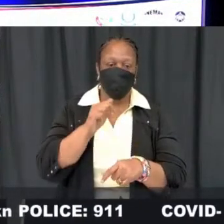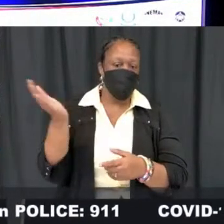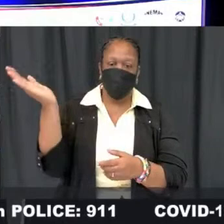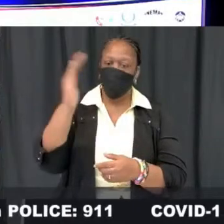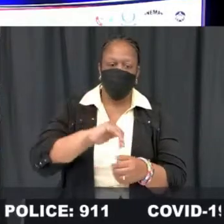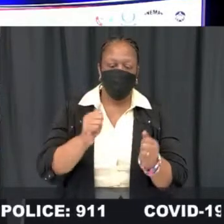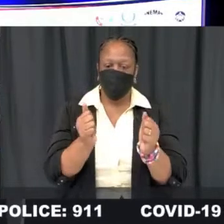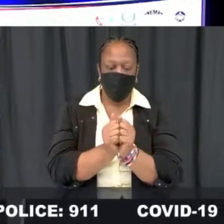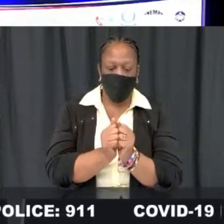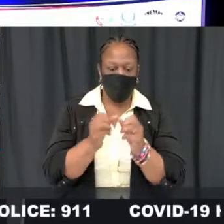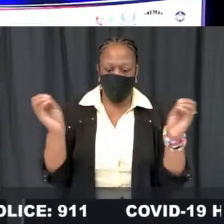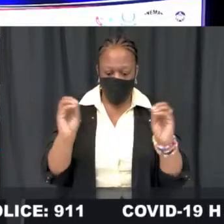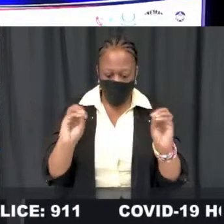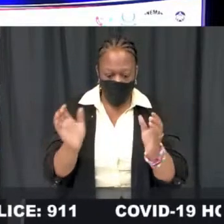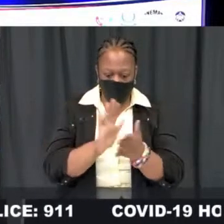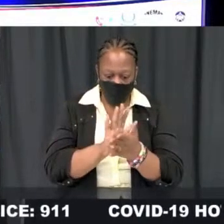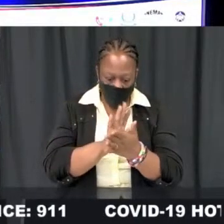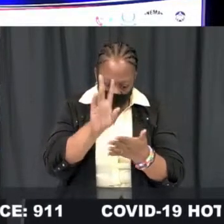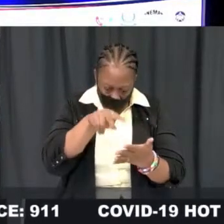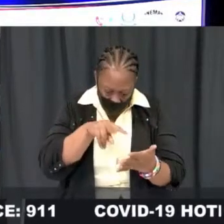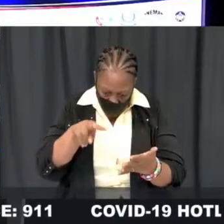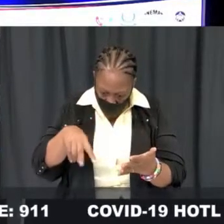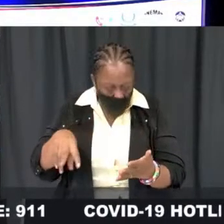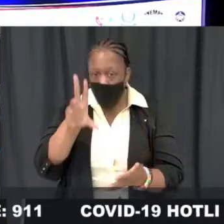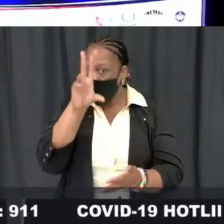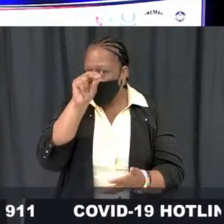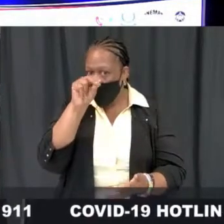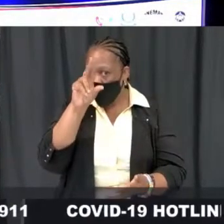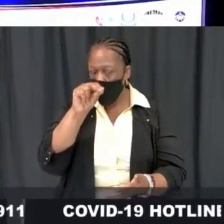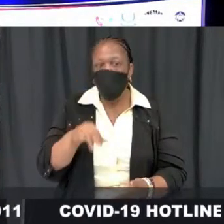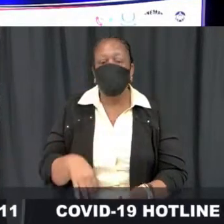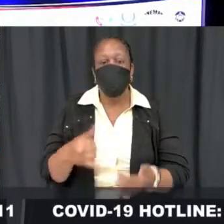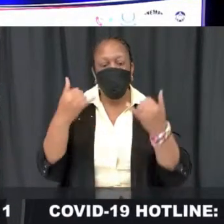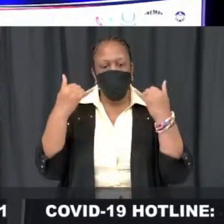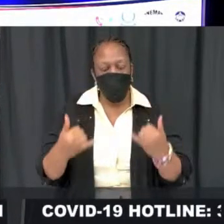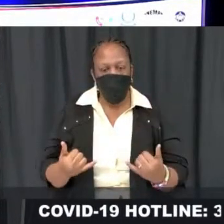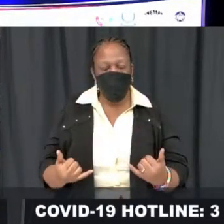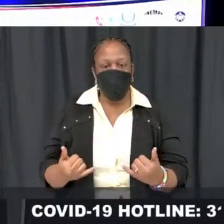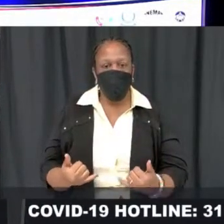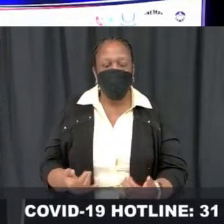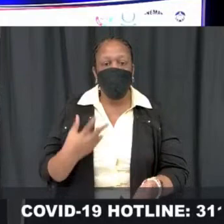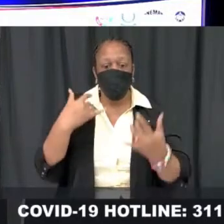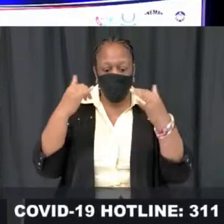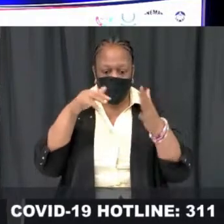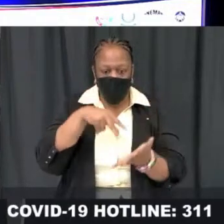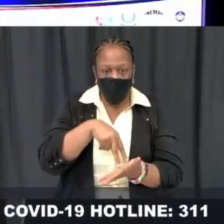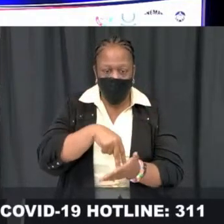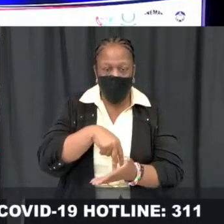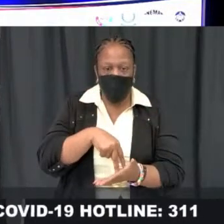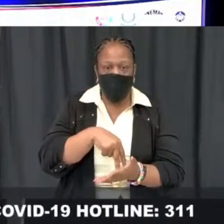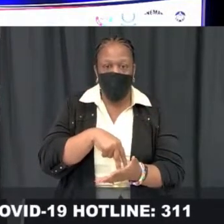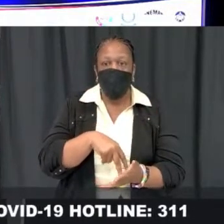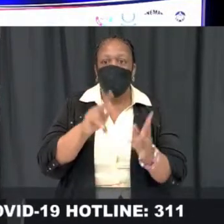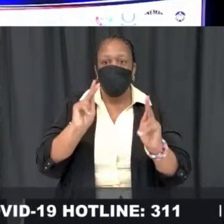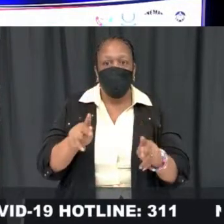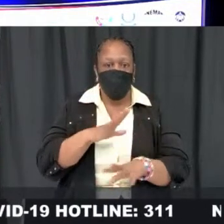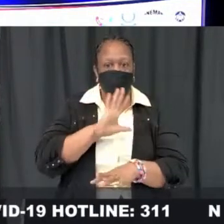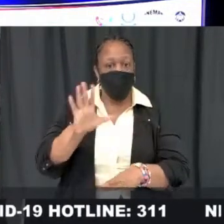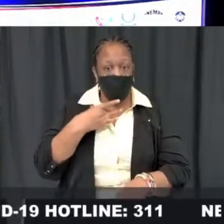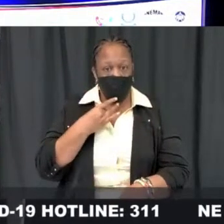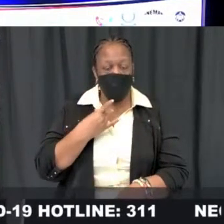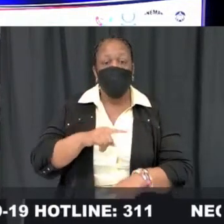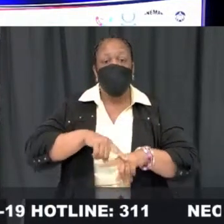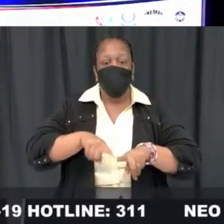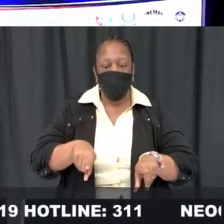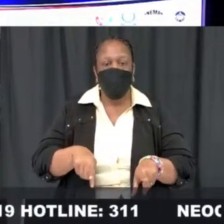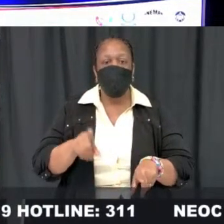in a crisis. And during a crisis, sometimes we have to stand, and persons may not like it, but we have to